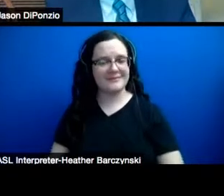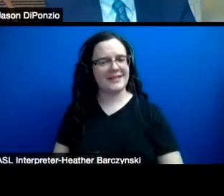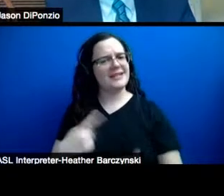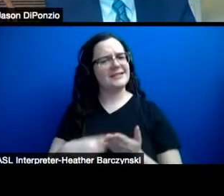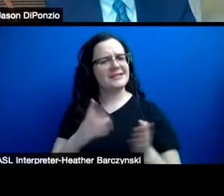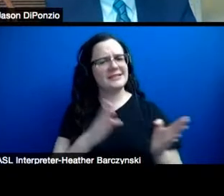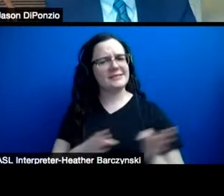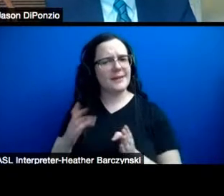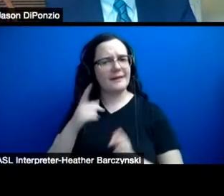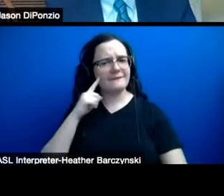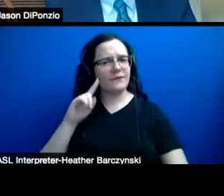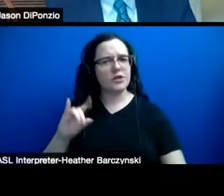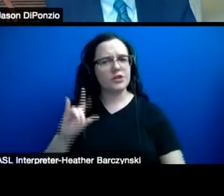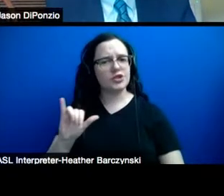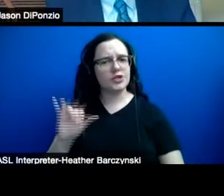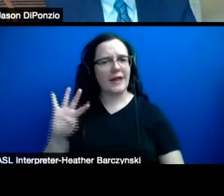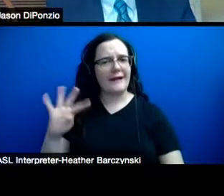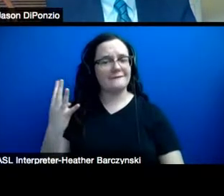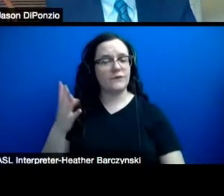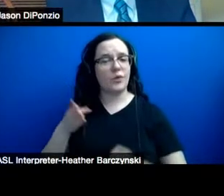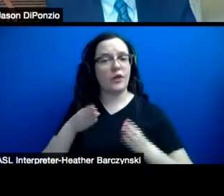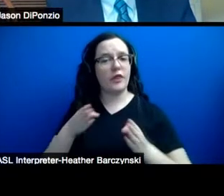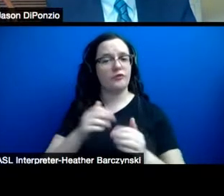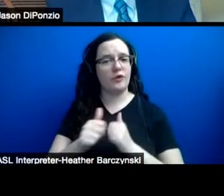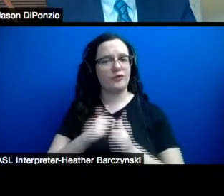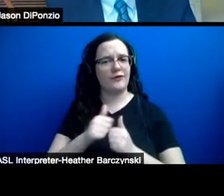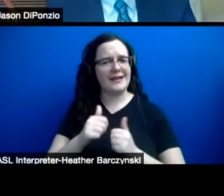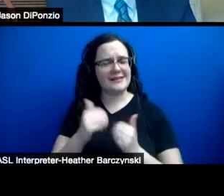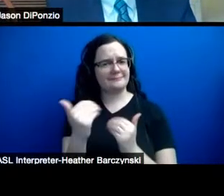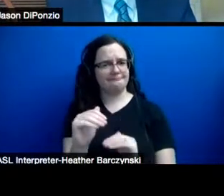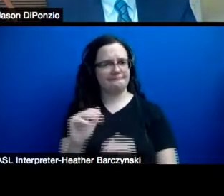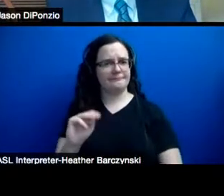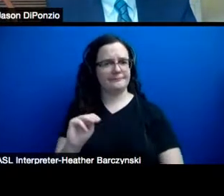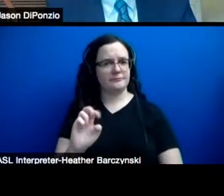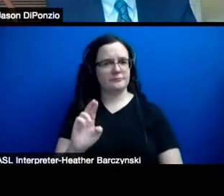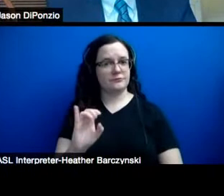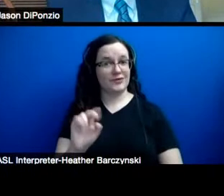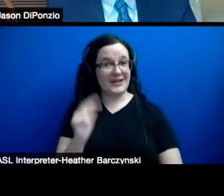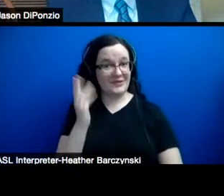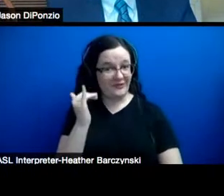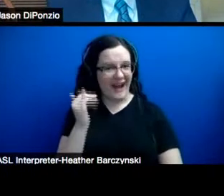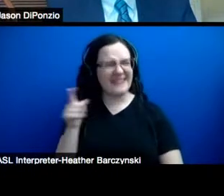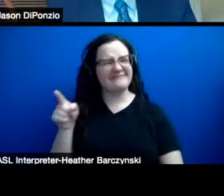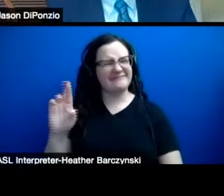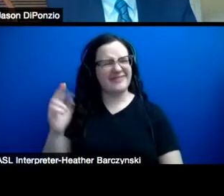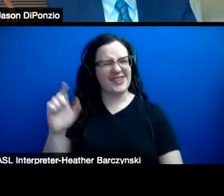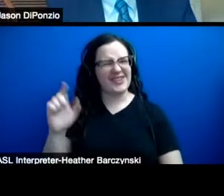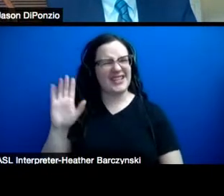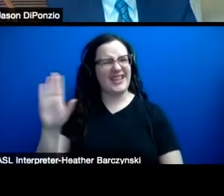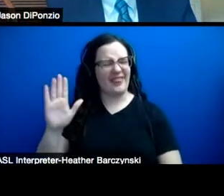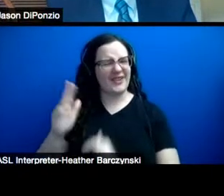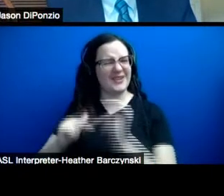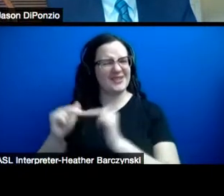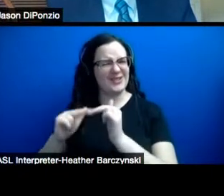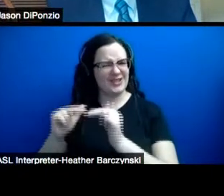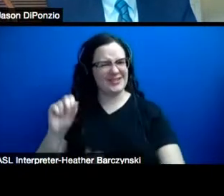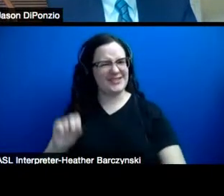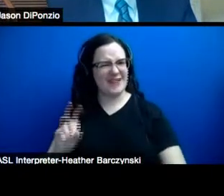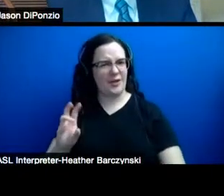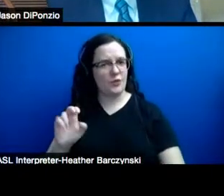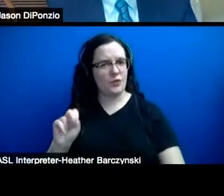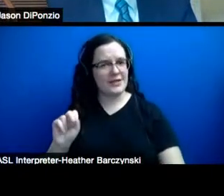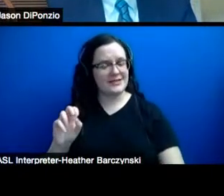July 4th road race to Meridian due to RG&E construction on South Winton, or to explore